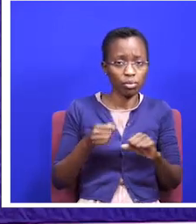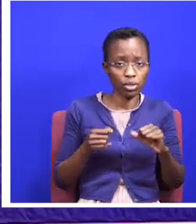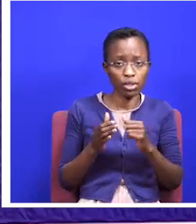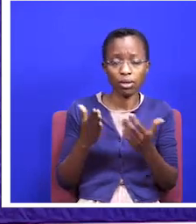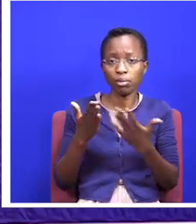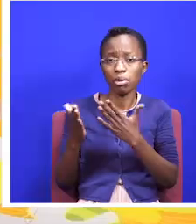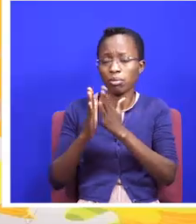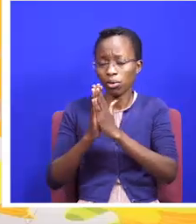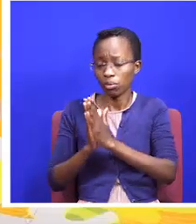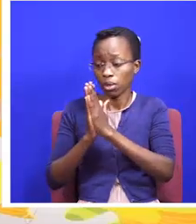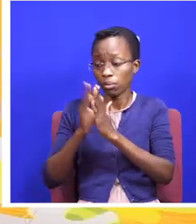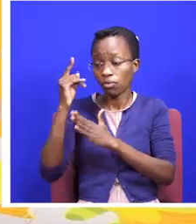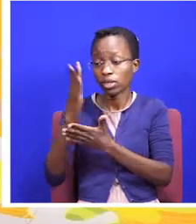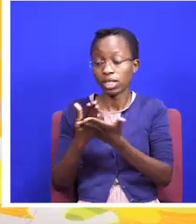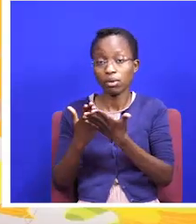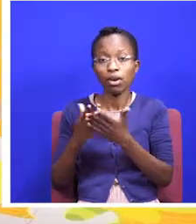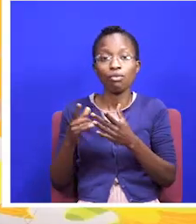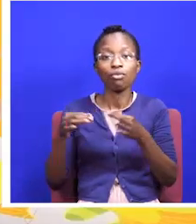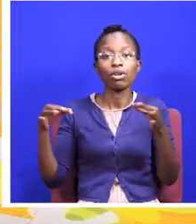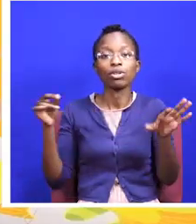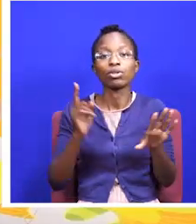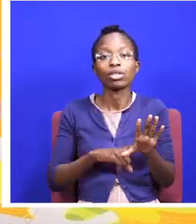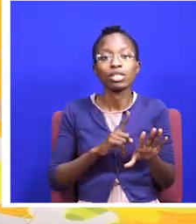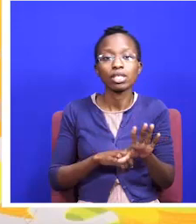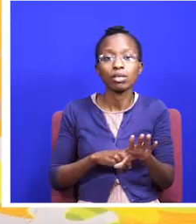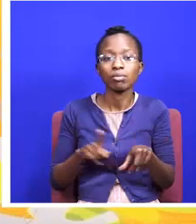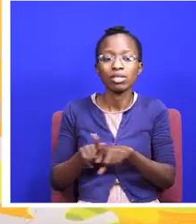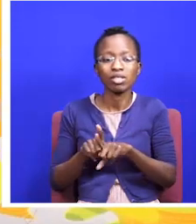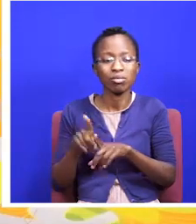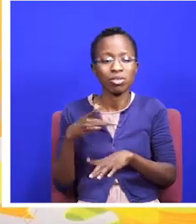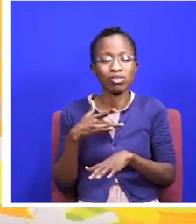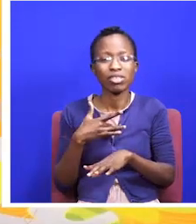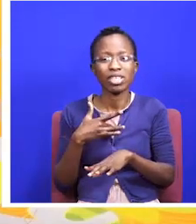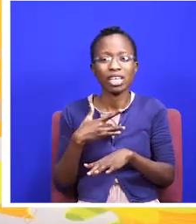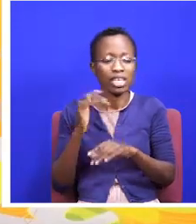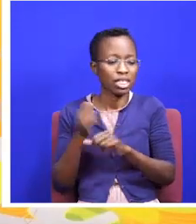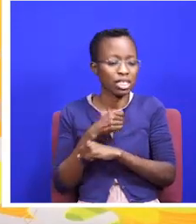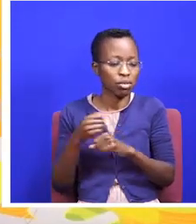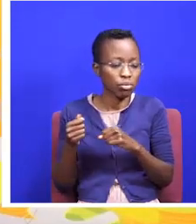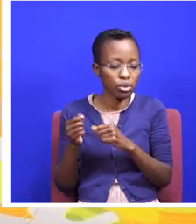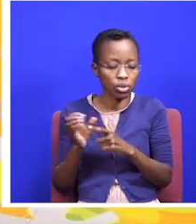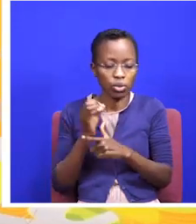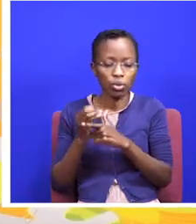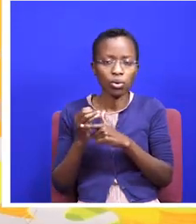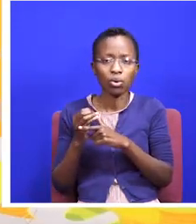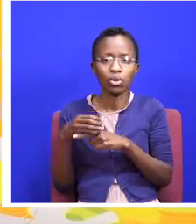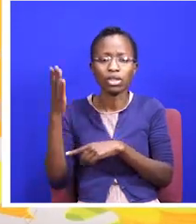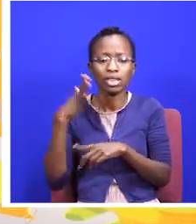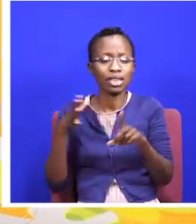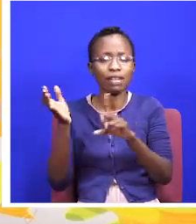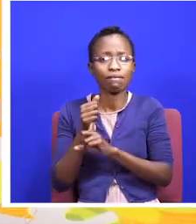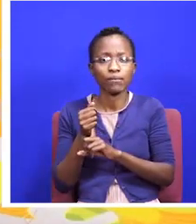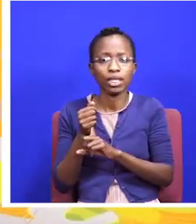impossible? Maybe you've prayed for something for a long time and it seems it is impossible or it